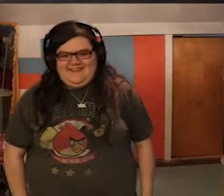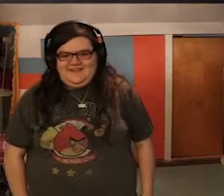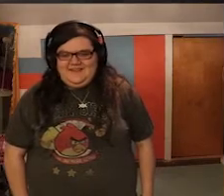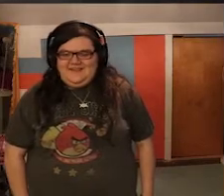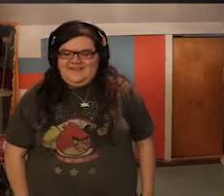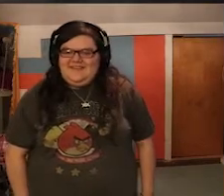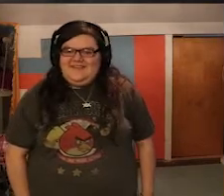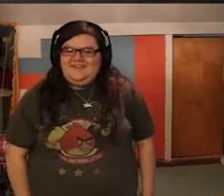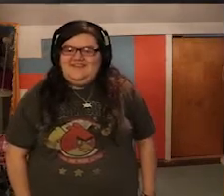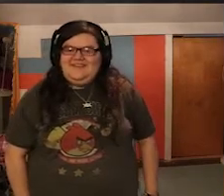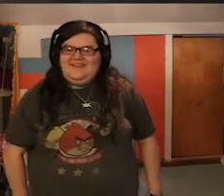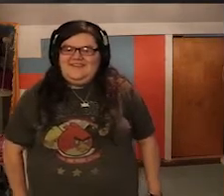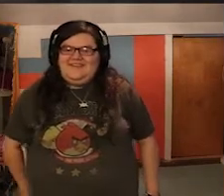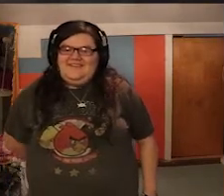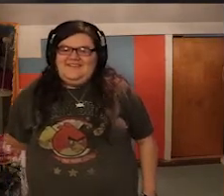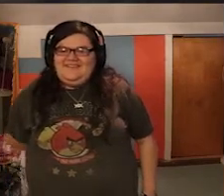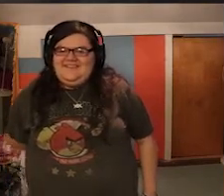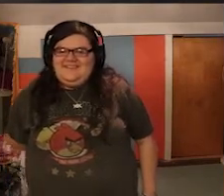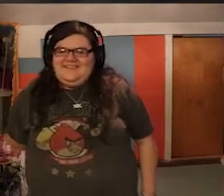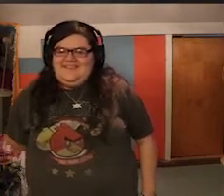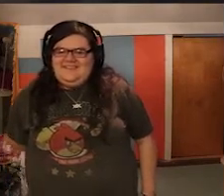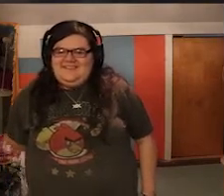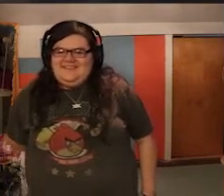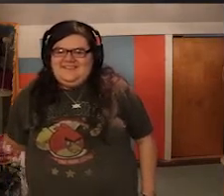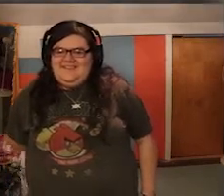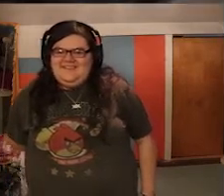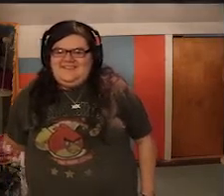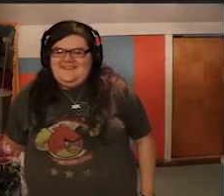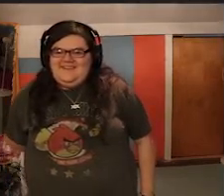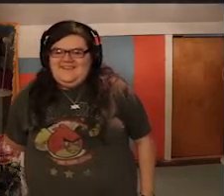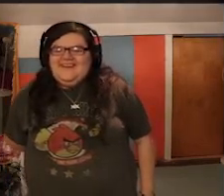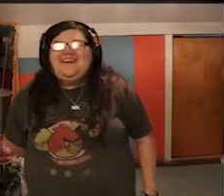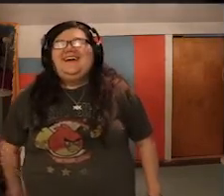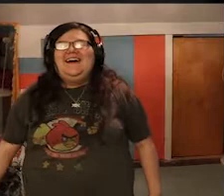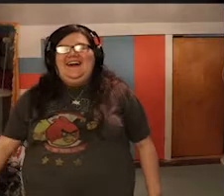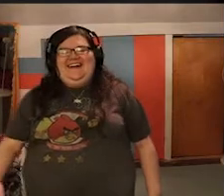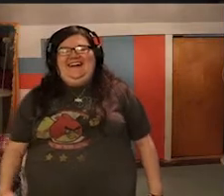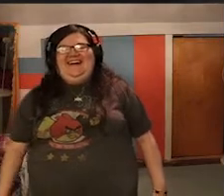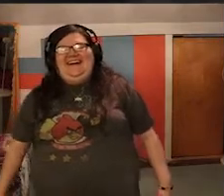for? I went for. Please not be red.